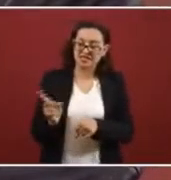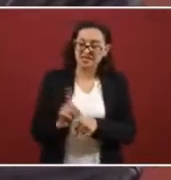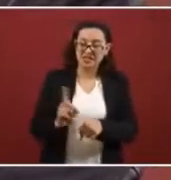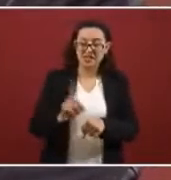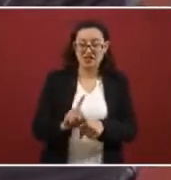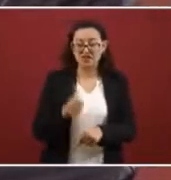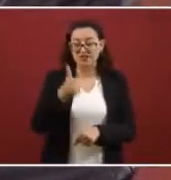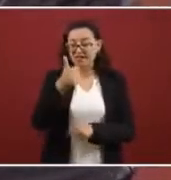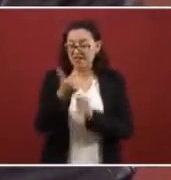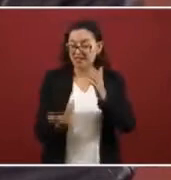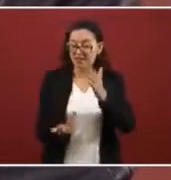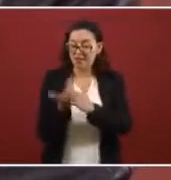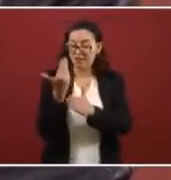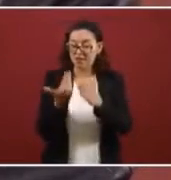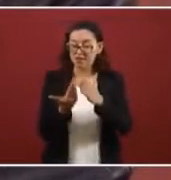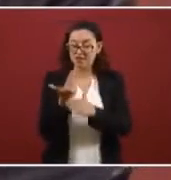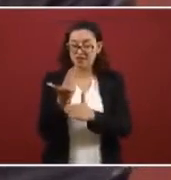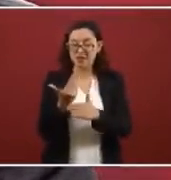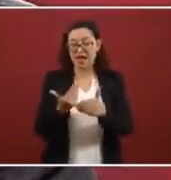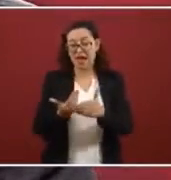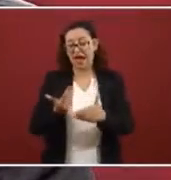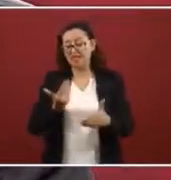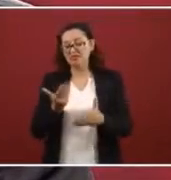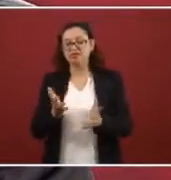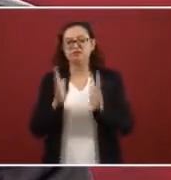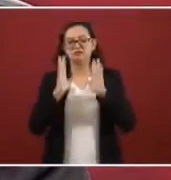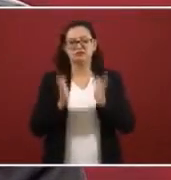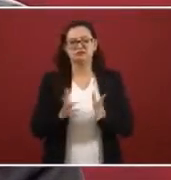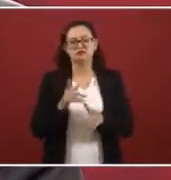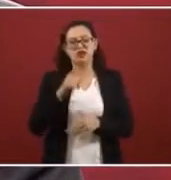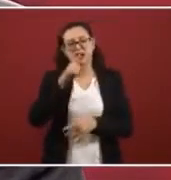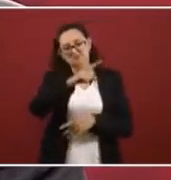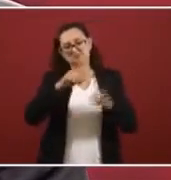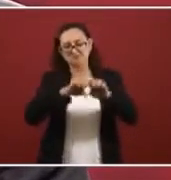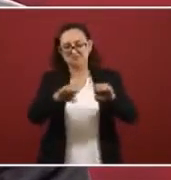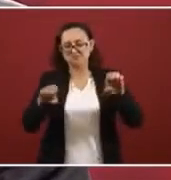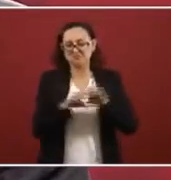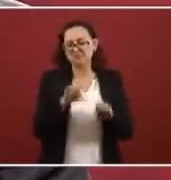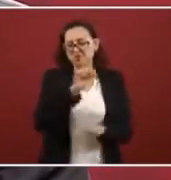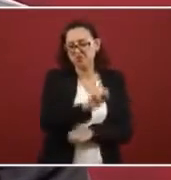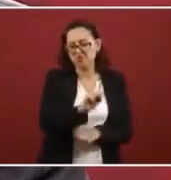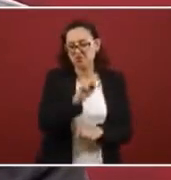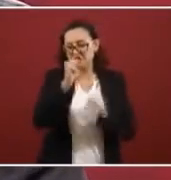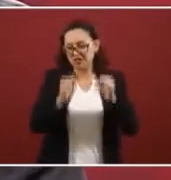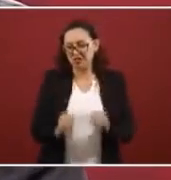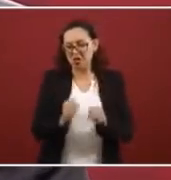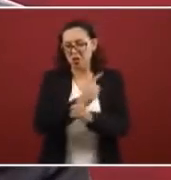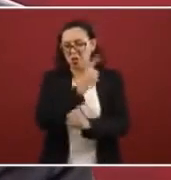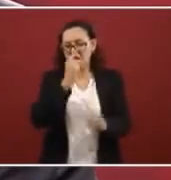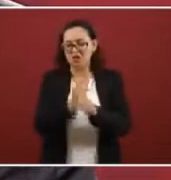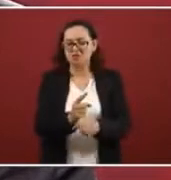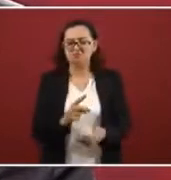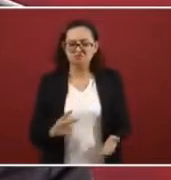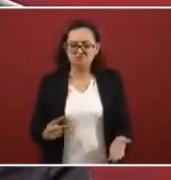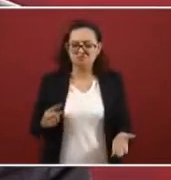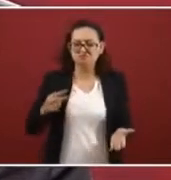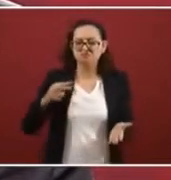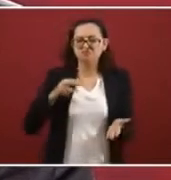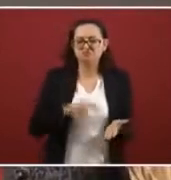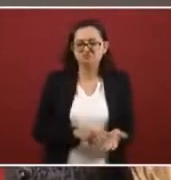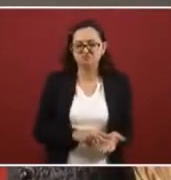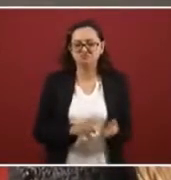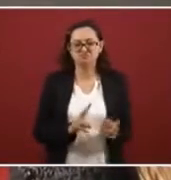since before 6 in the morning, she's at the cabinet of security. So we're very